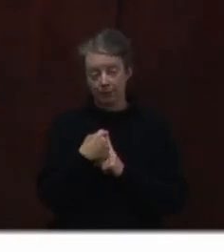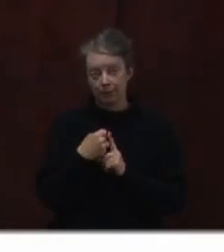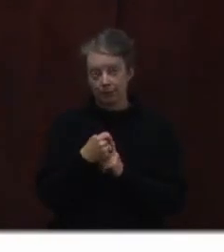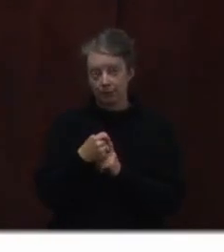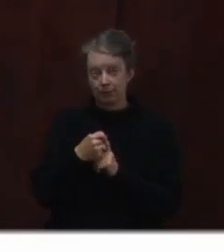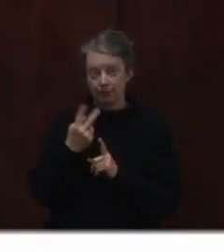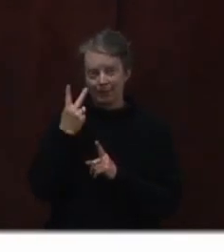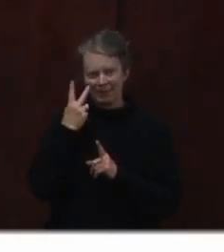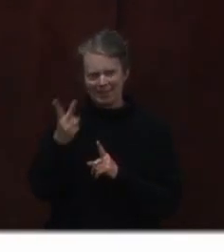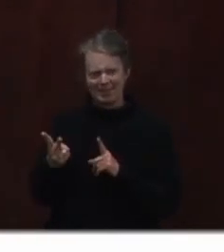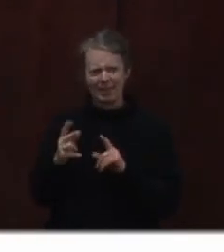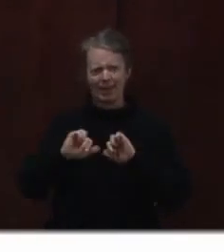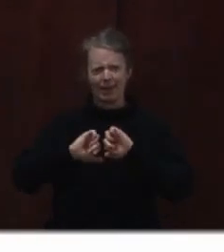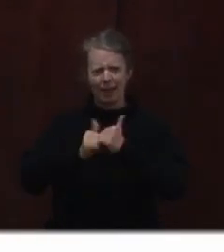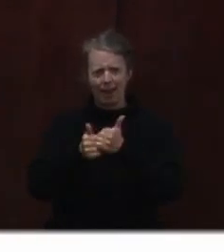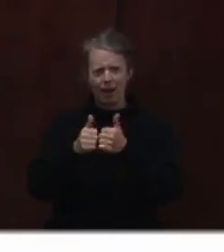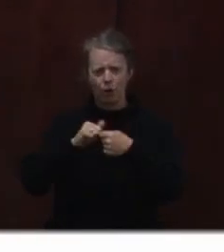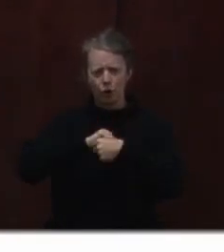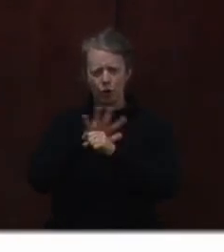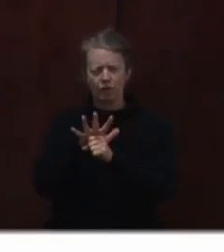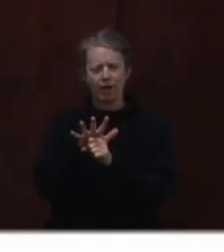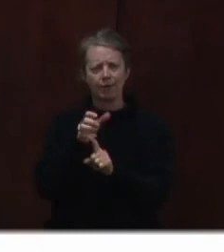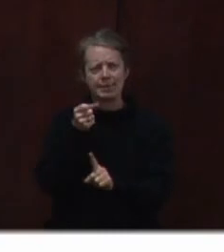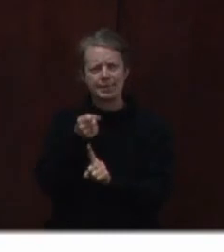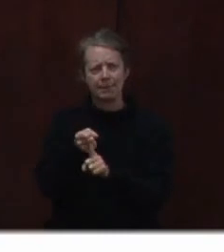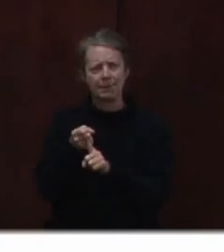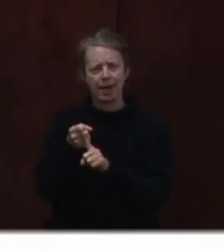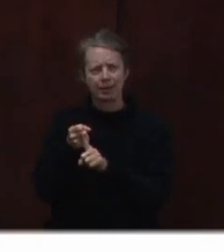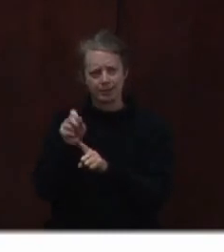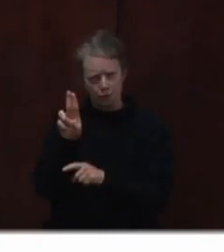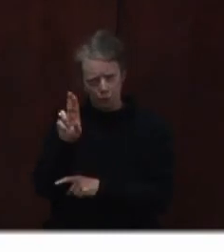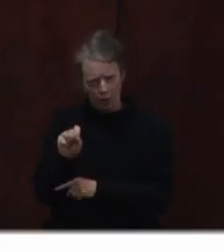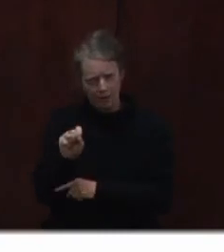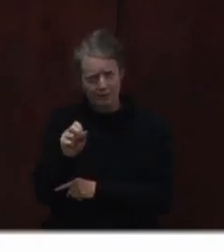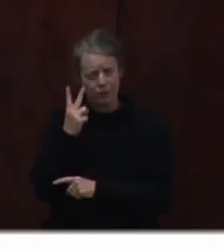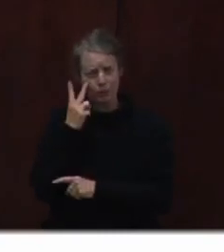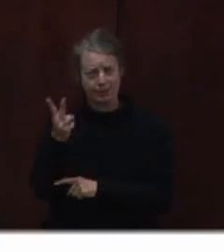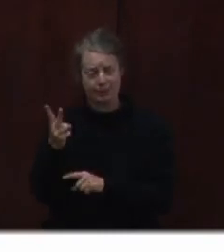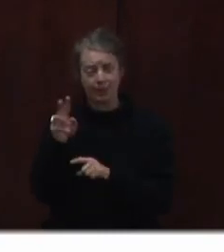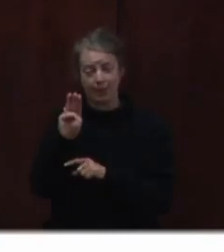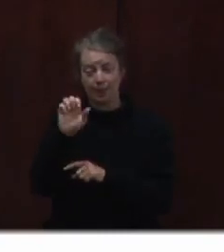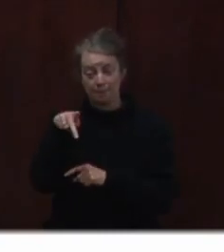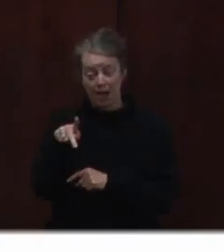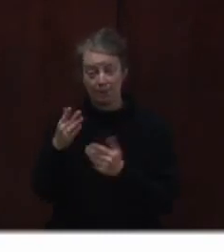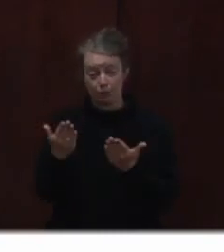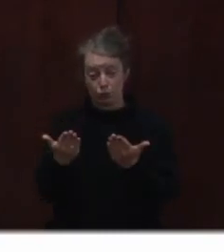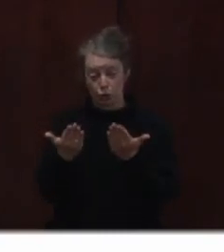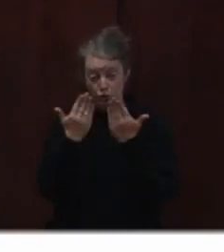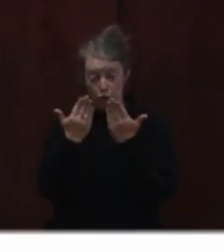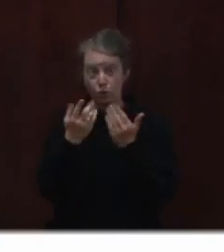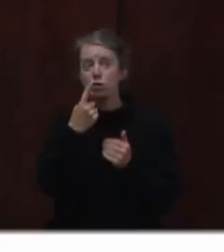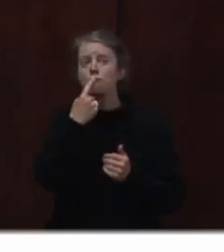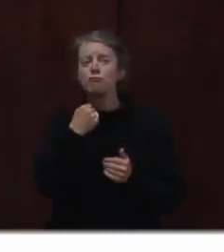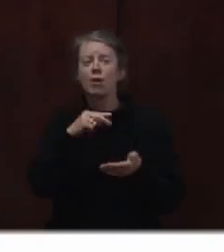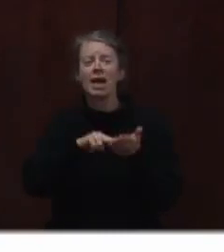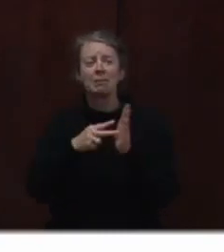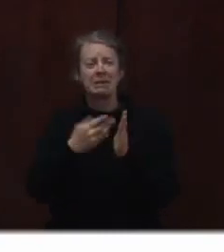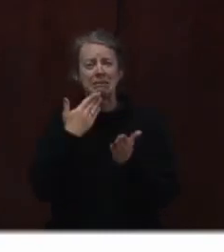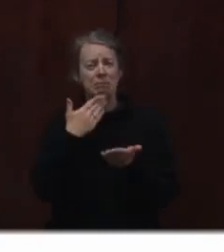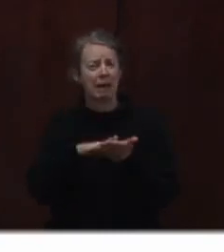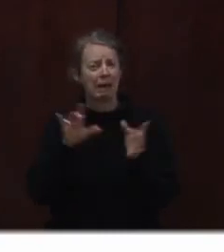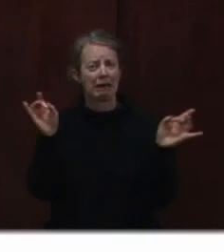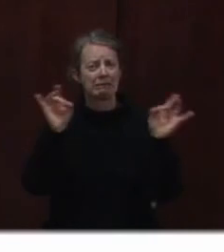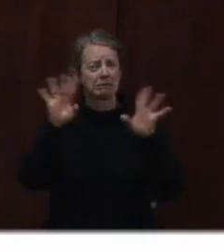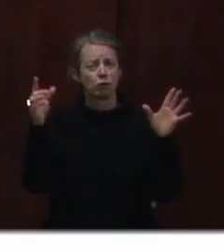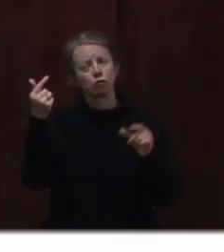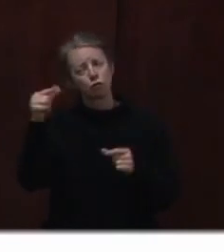COVID has affected our country. And what's really striking on this map, if you look at it closely, red is bad, green is good in terms of numbers